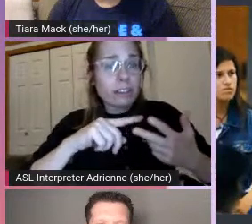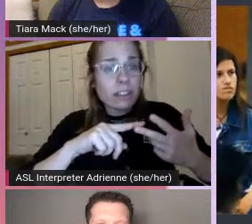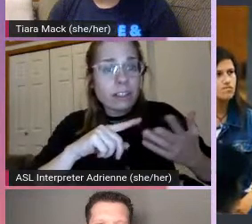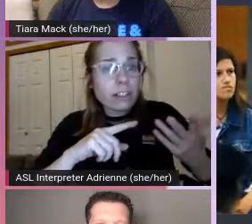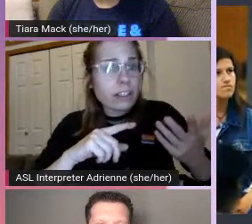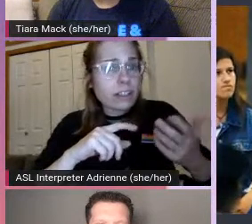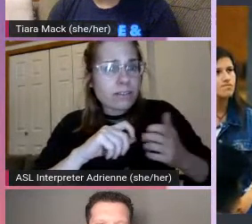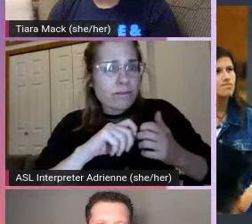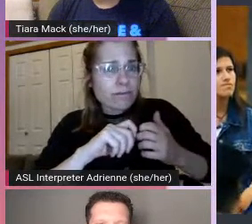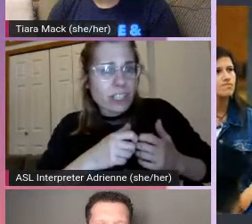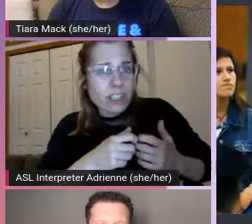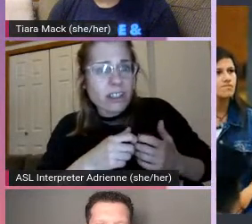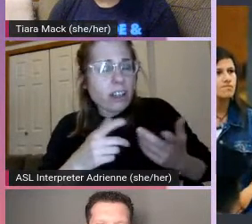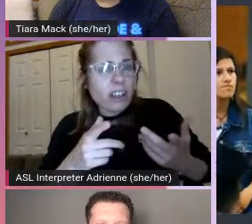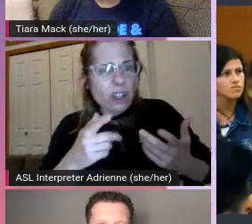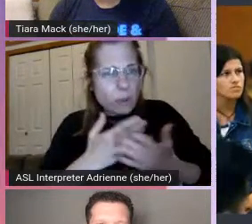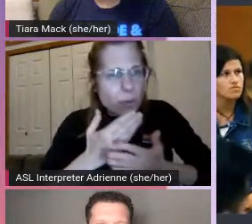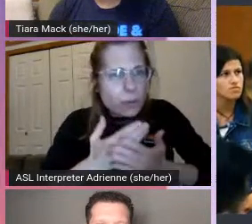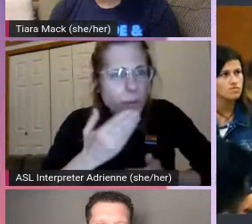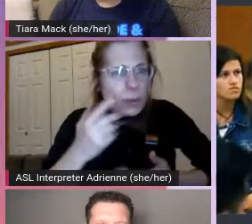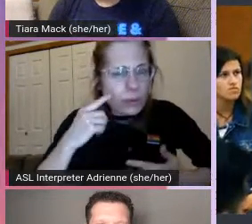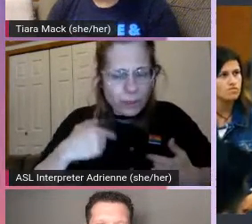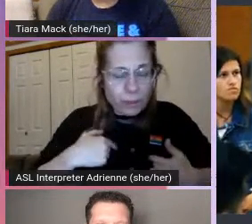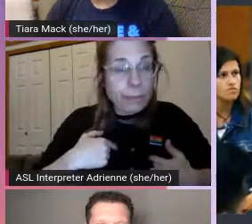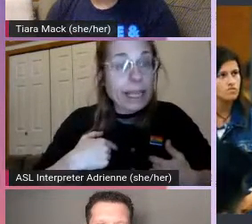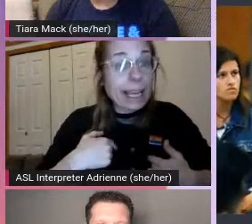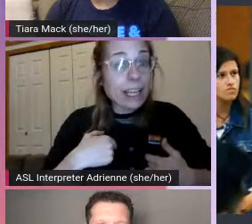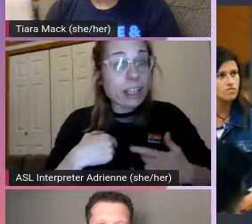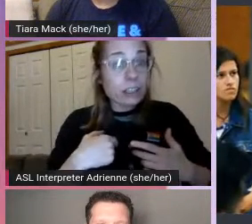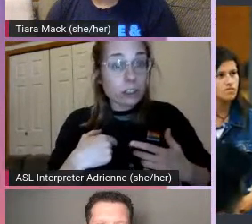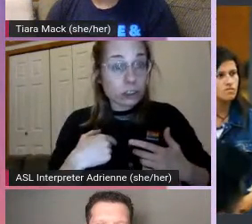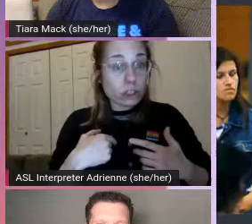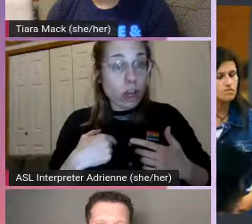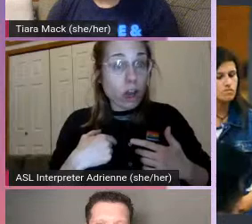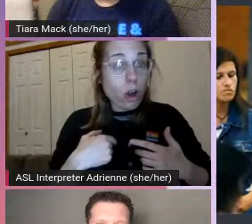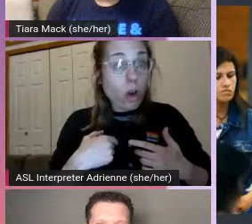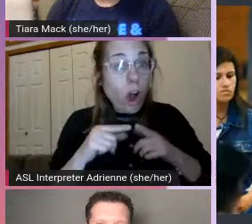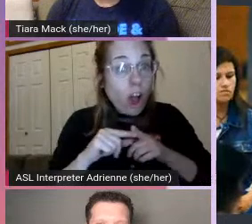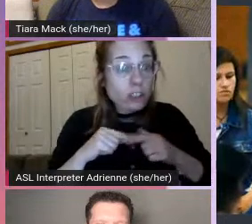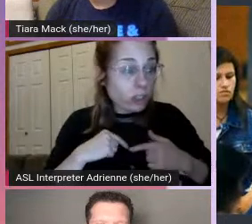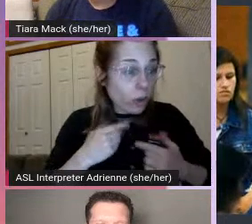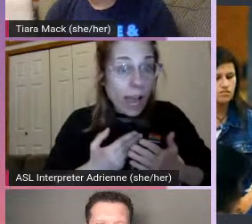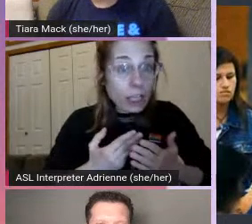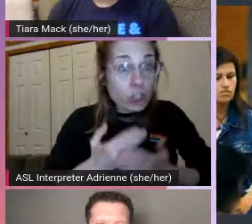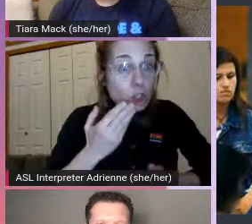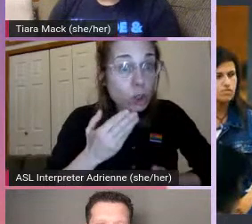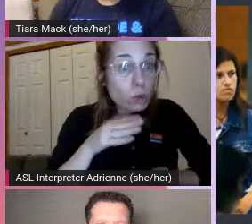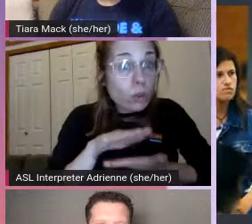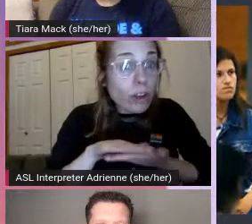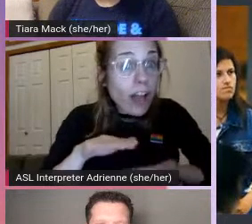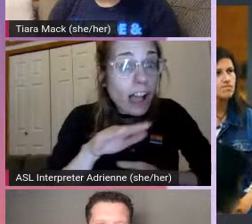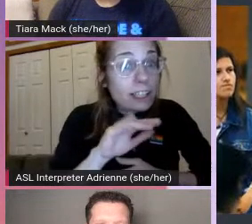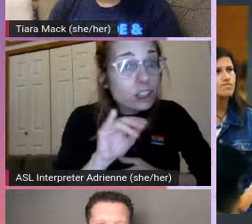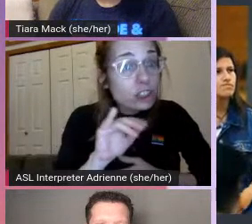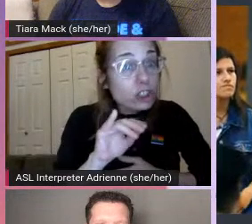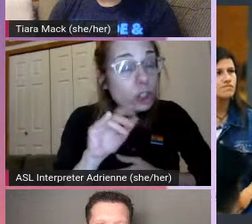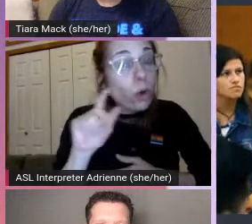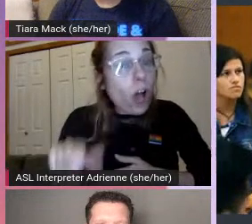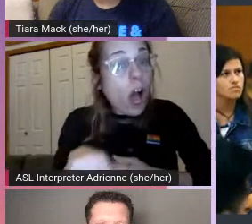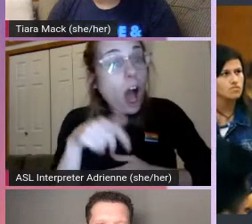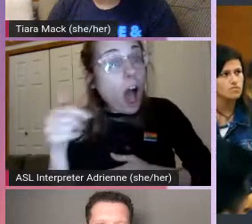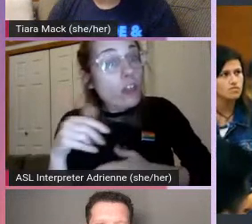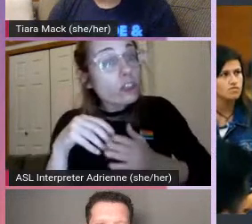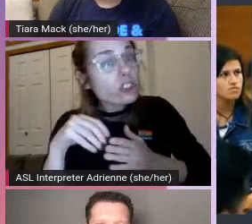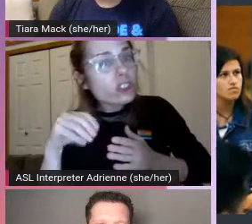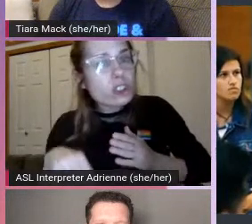in a new college setting with peers who seemed to be able to talk about the gender binary, that seemed to be able to talk about